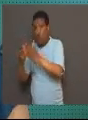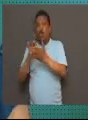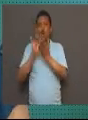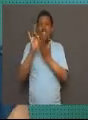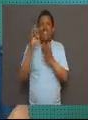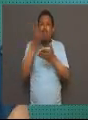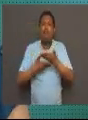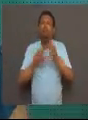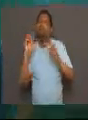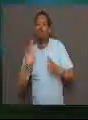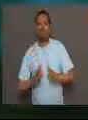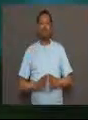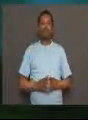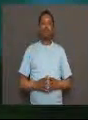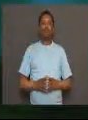quantitative maps.